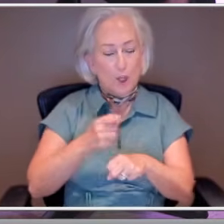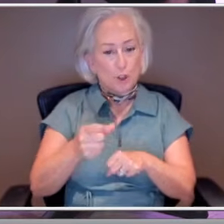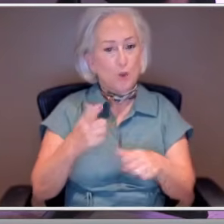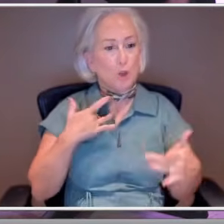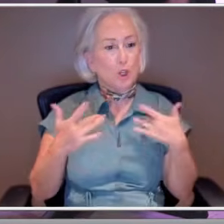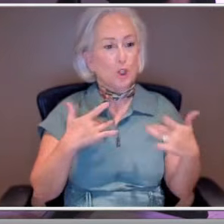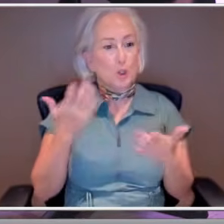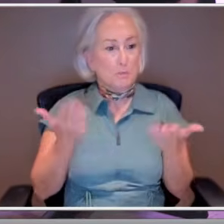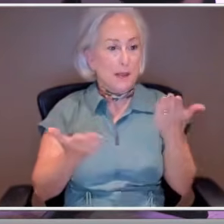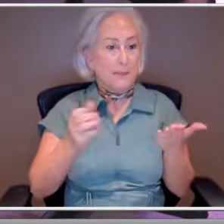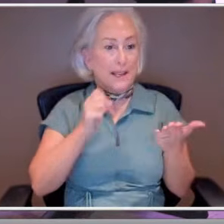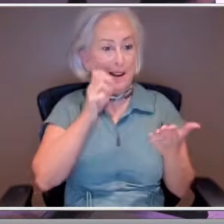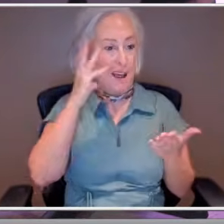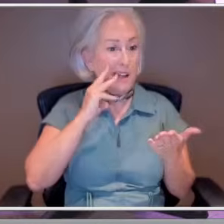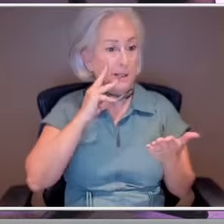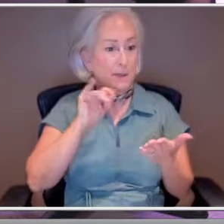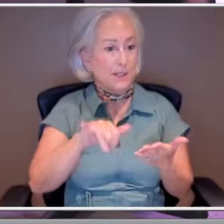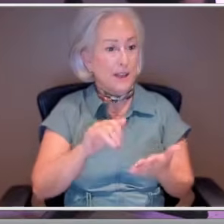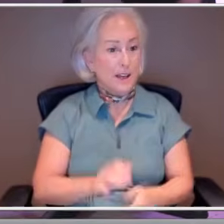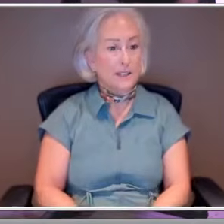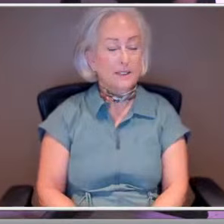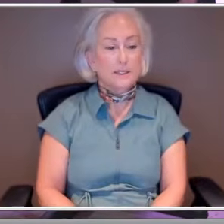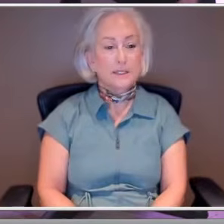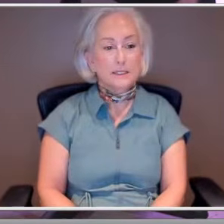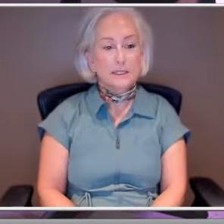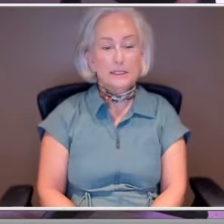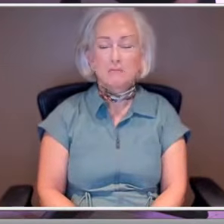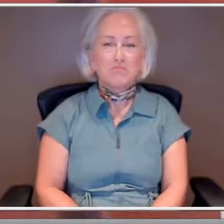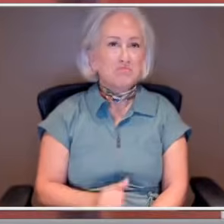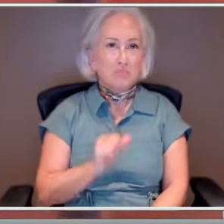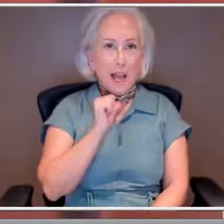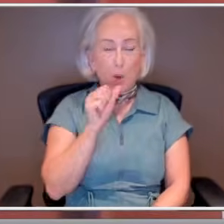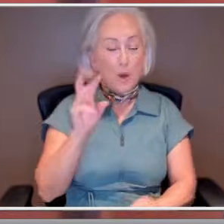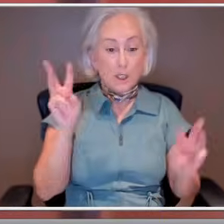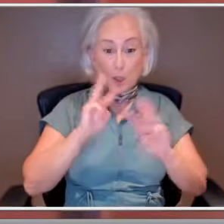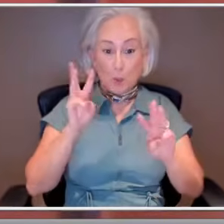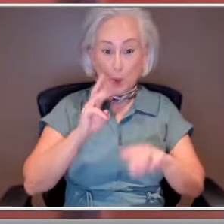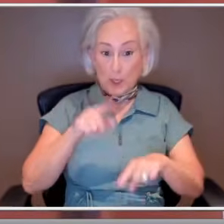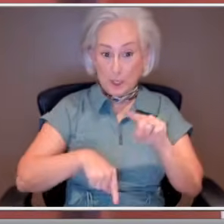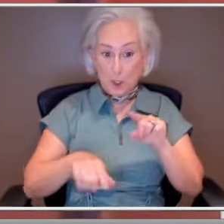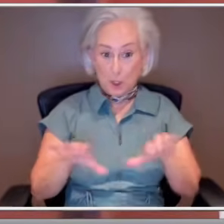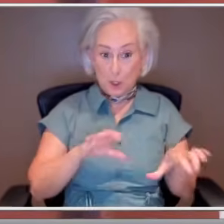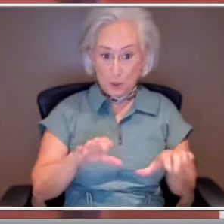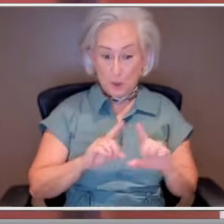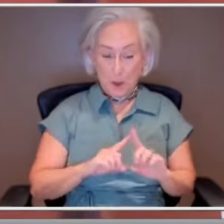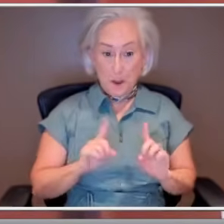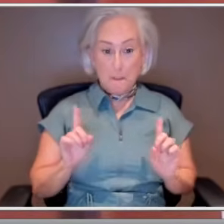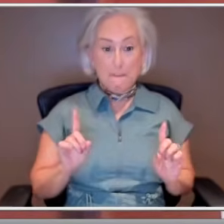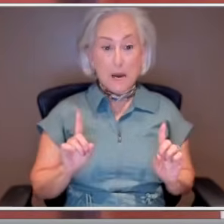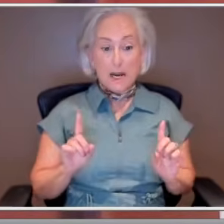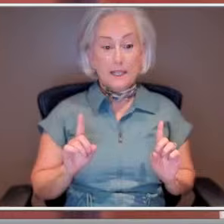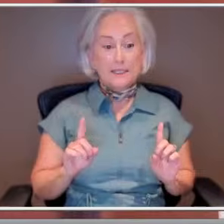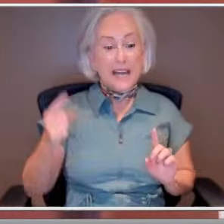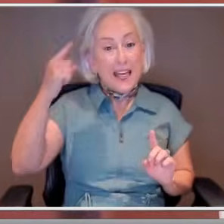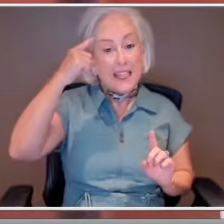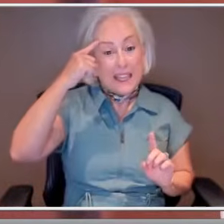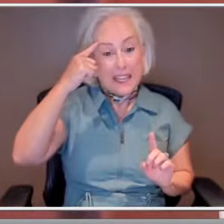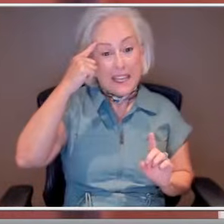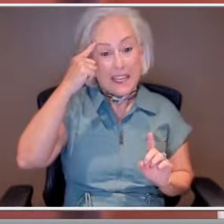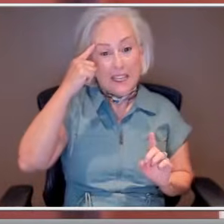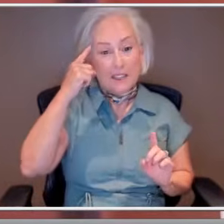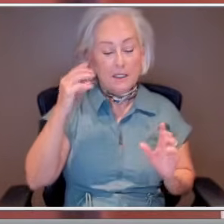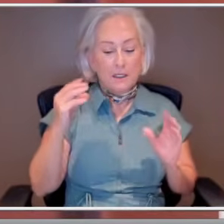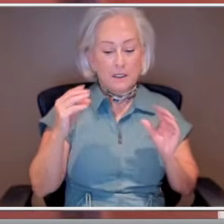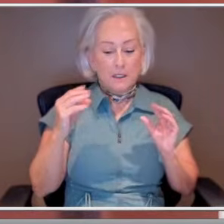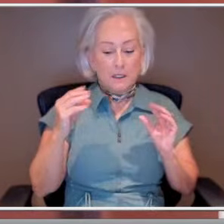to do? I wasn't worried that I might not be able to do them, but I think that more so when I found